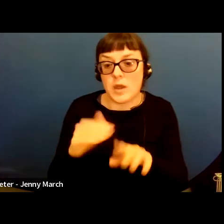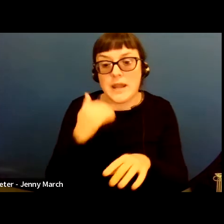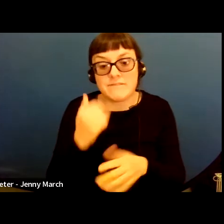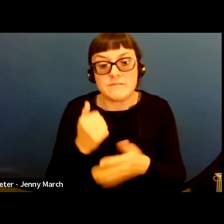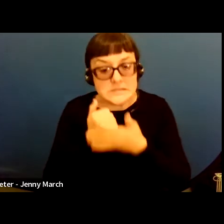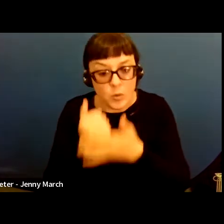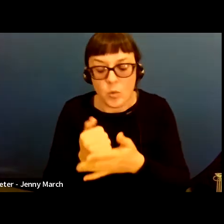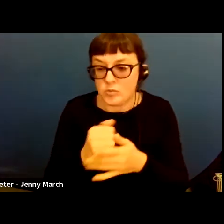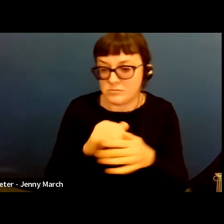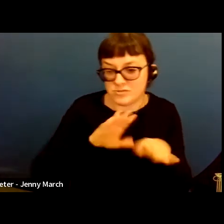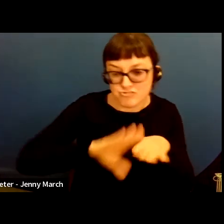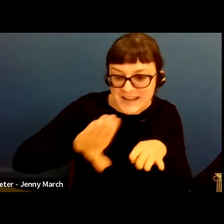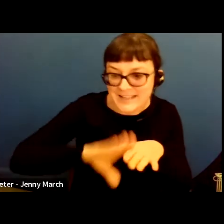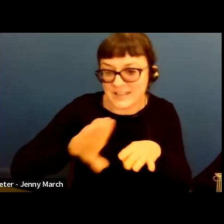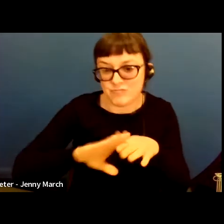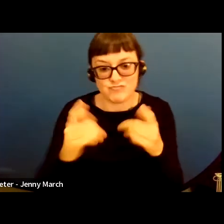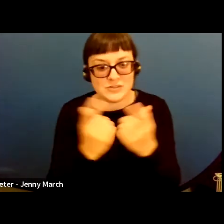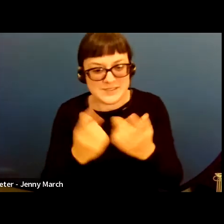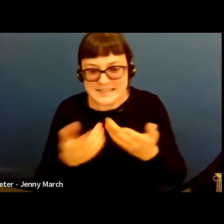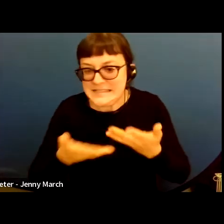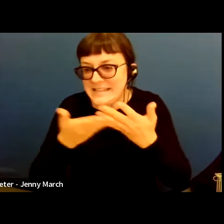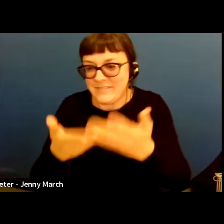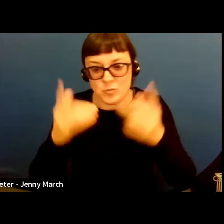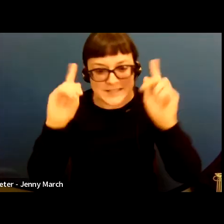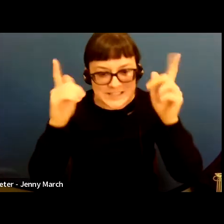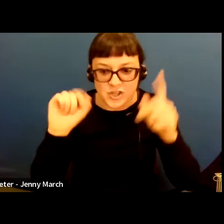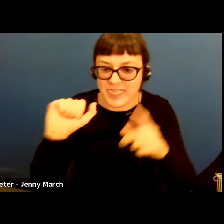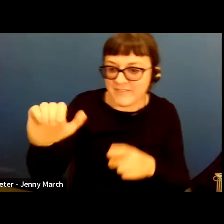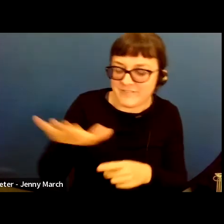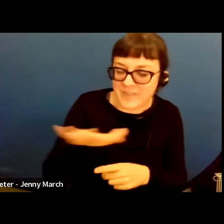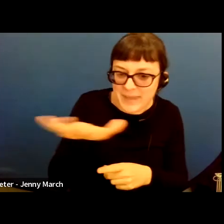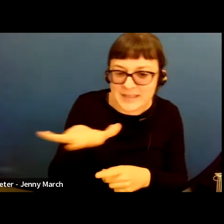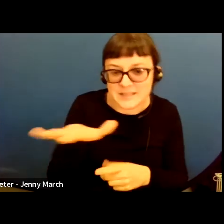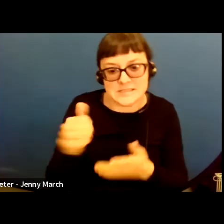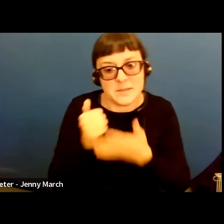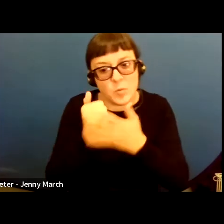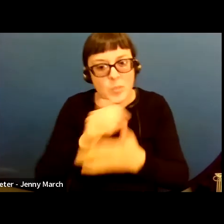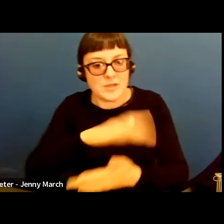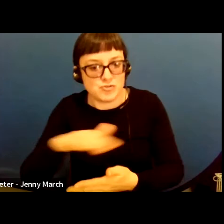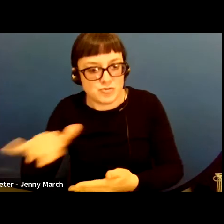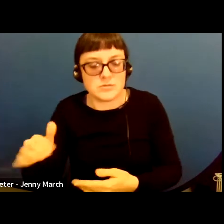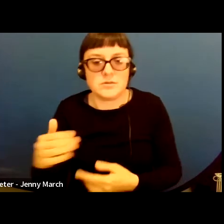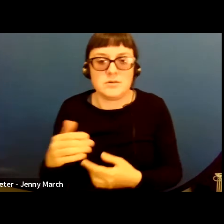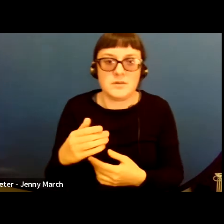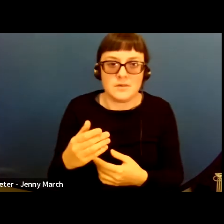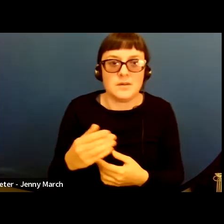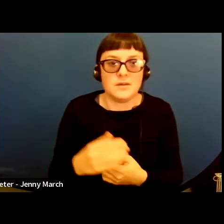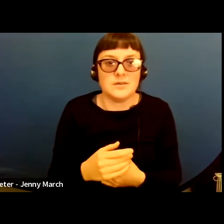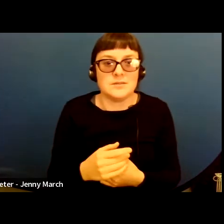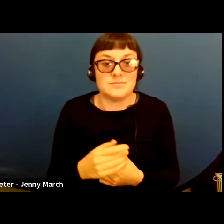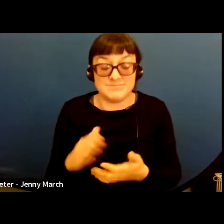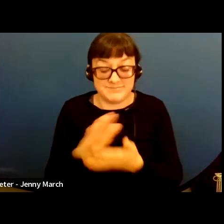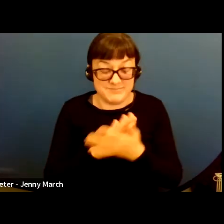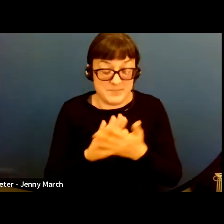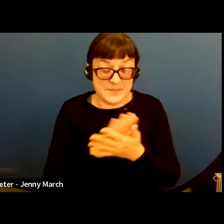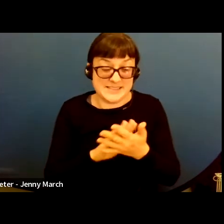the training and the resources to our teachers and to the family and carers that help support our children with disabilities, then we are unable